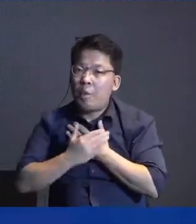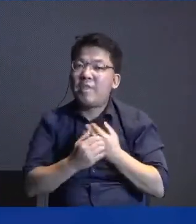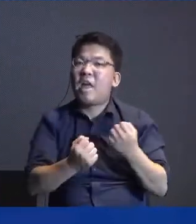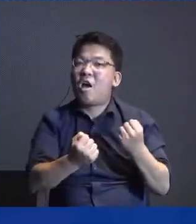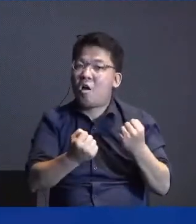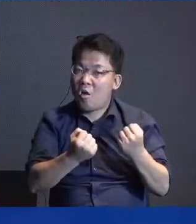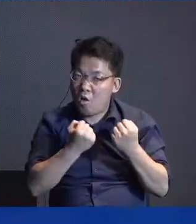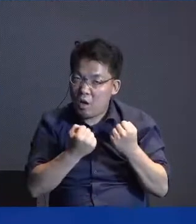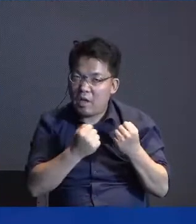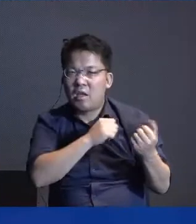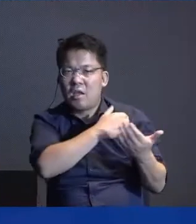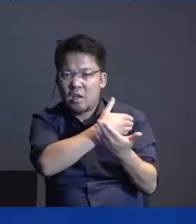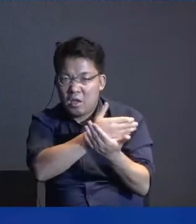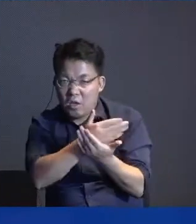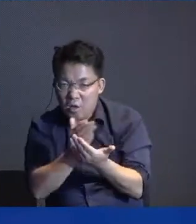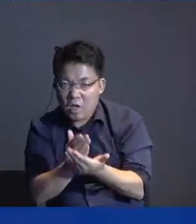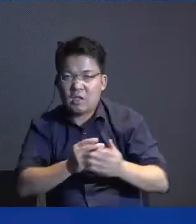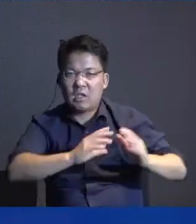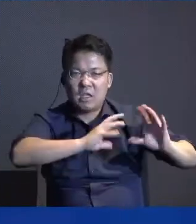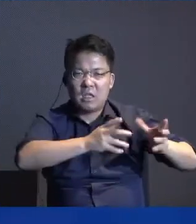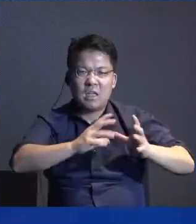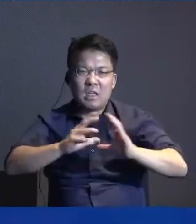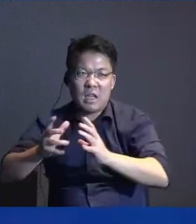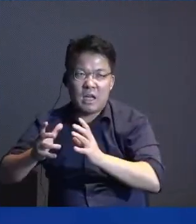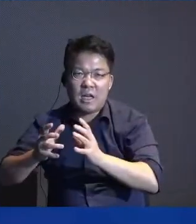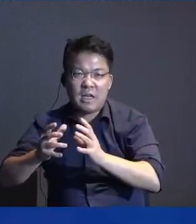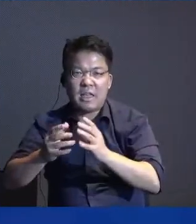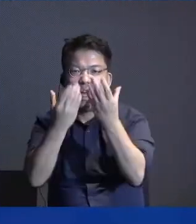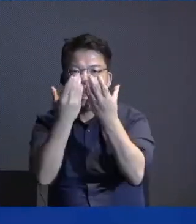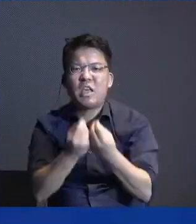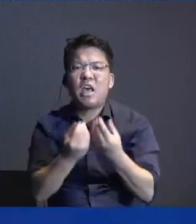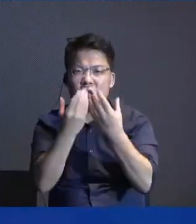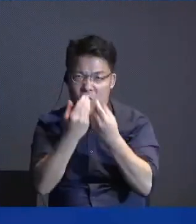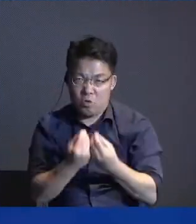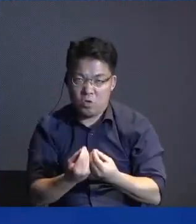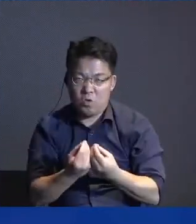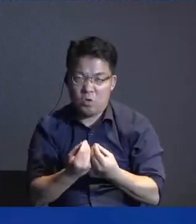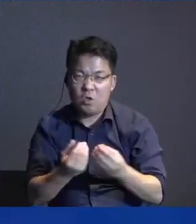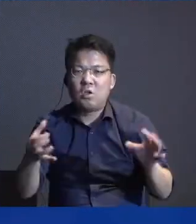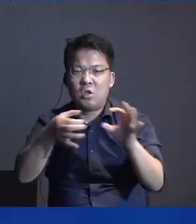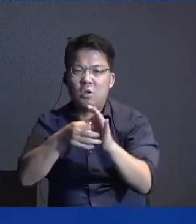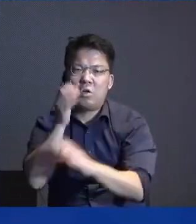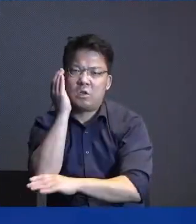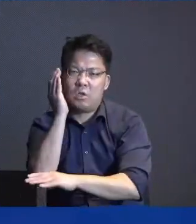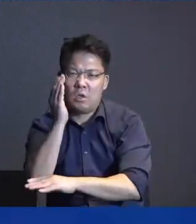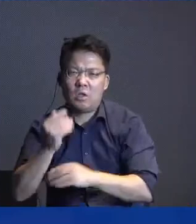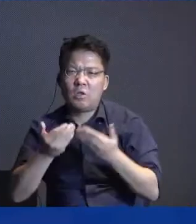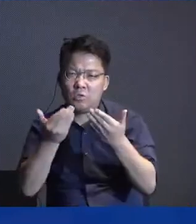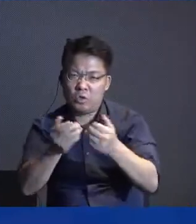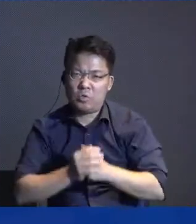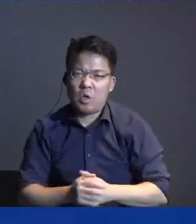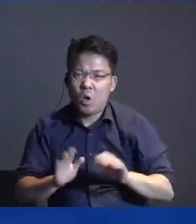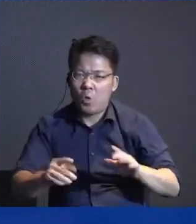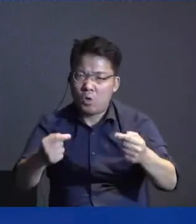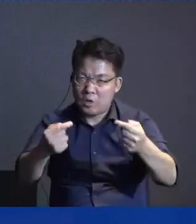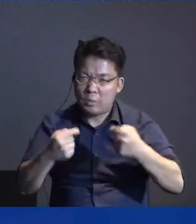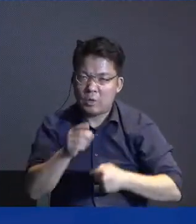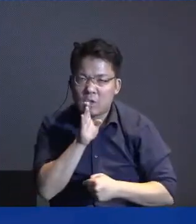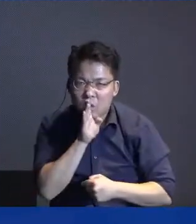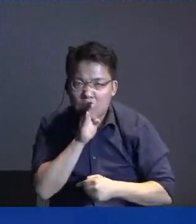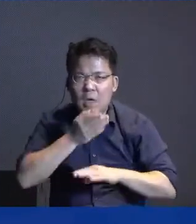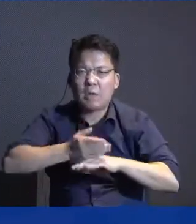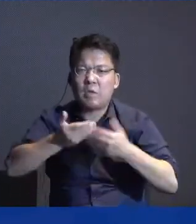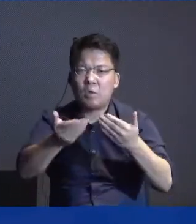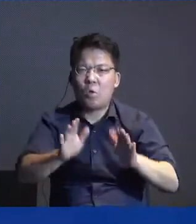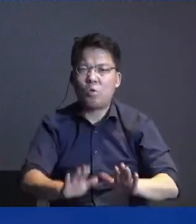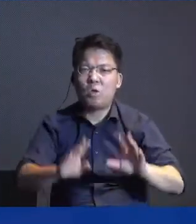So thank you for attending. We do really appreciate your interest in this very